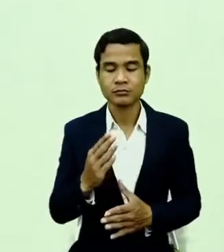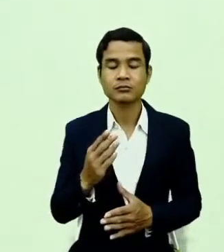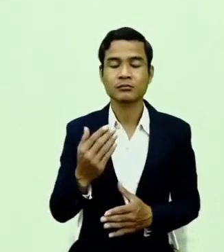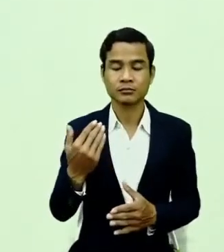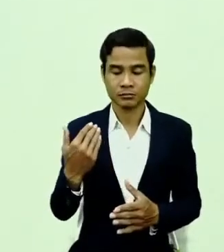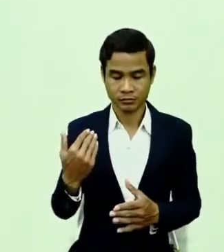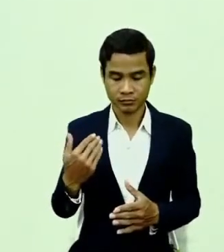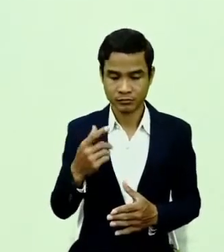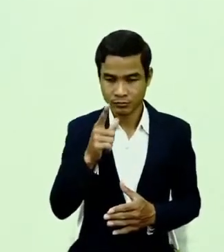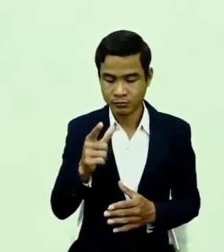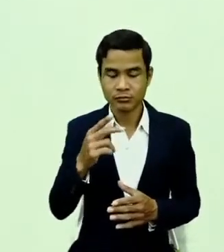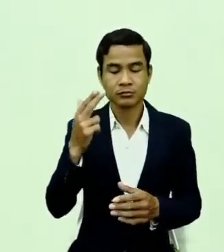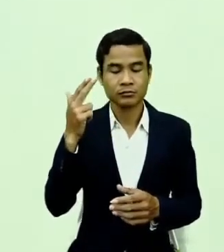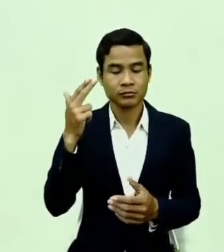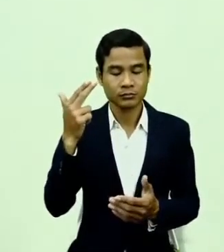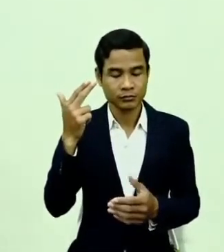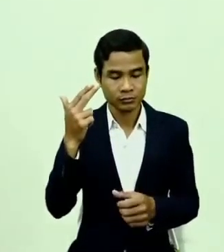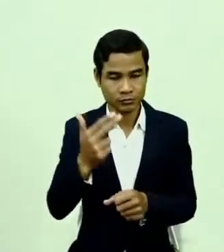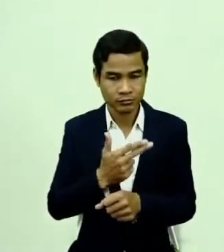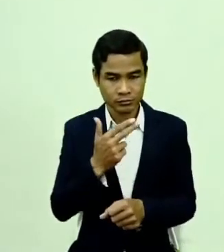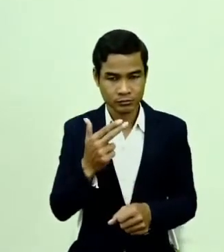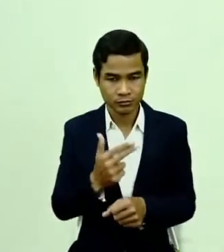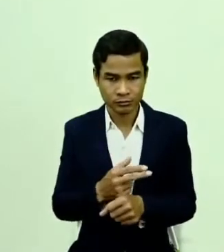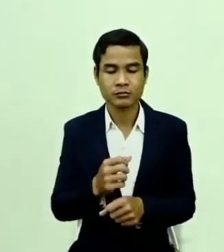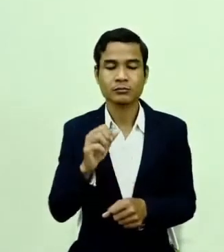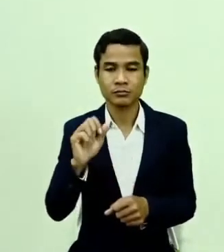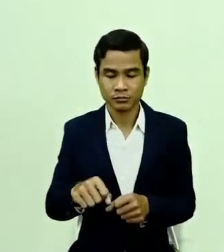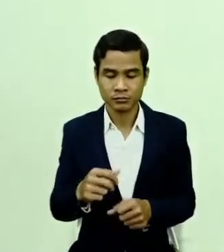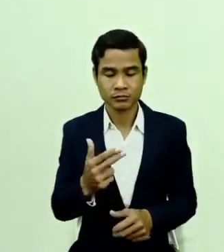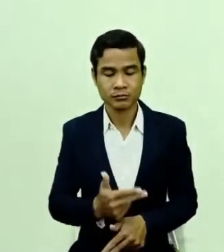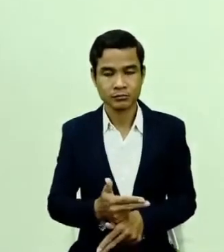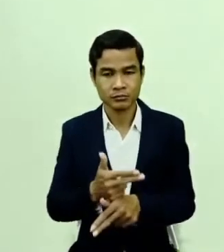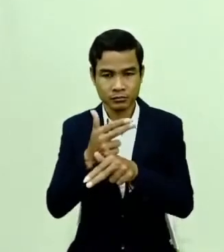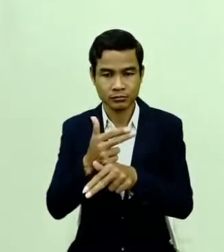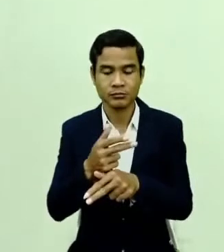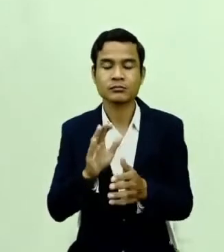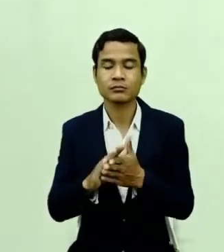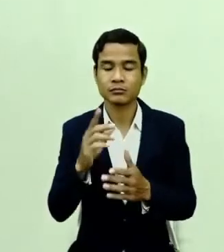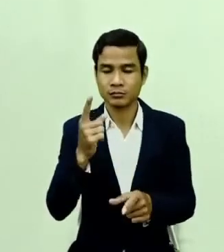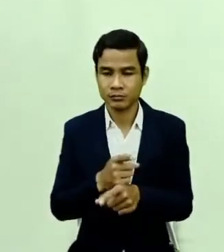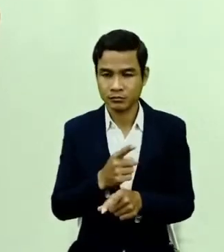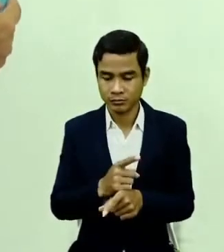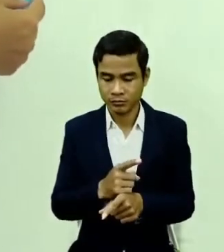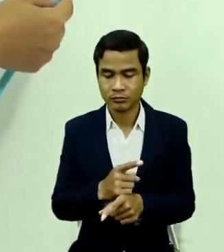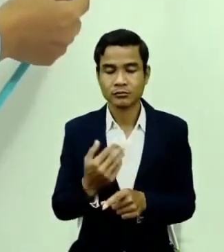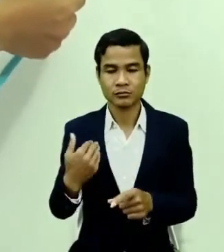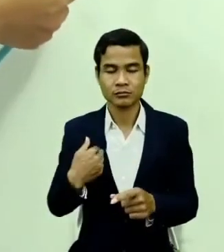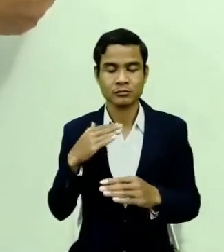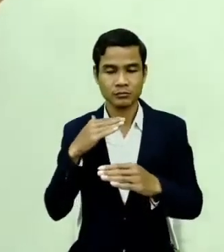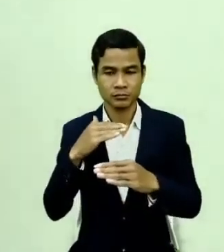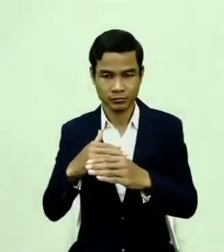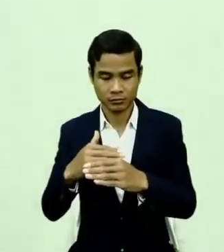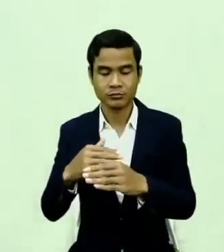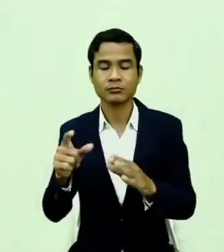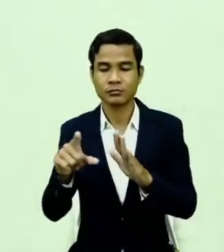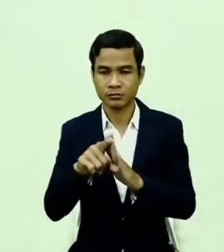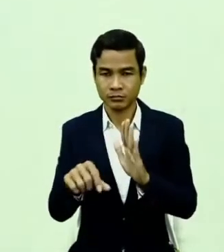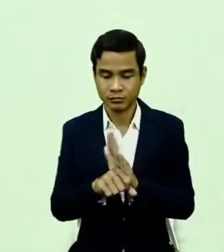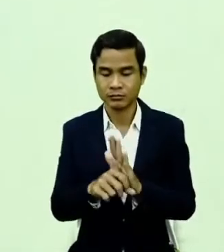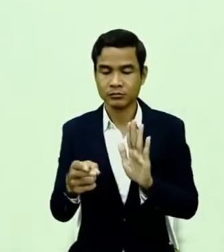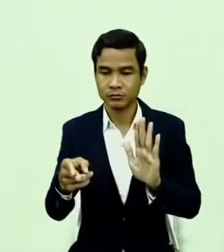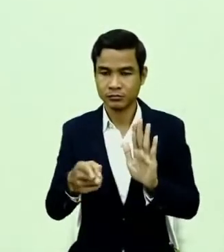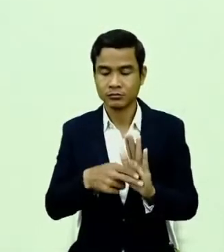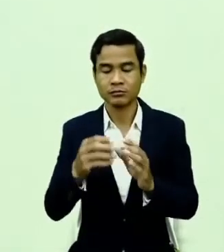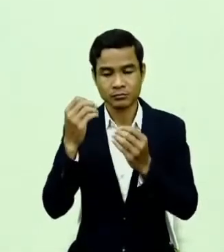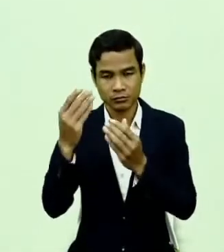burr, die srop chbap, howy trum tro, nung me, prom dine come not chbat law.